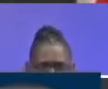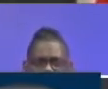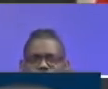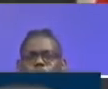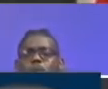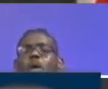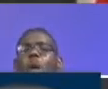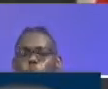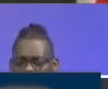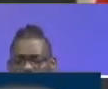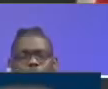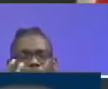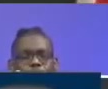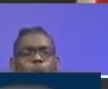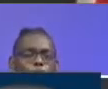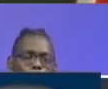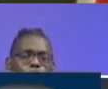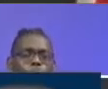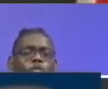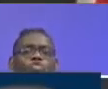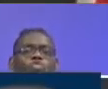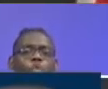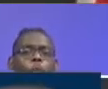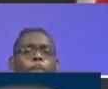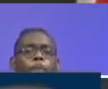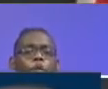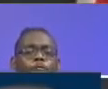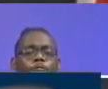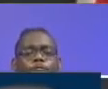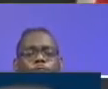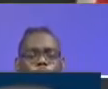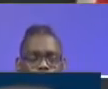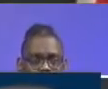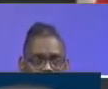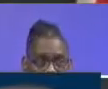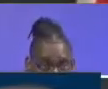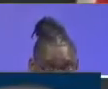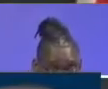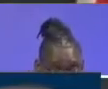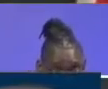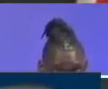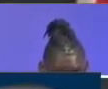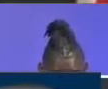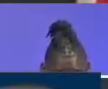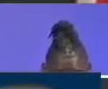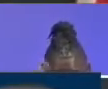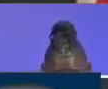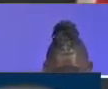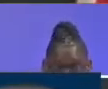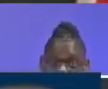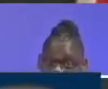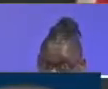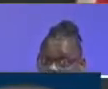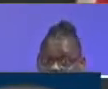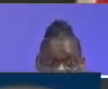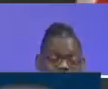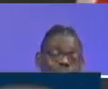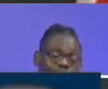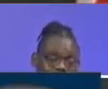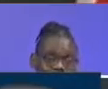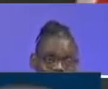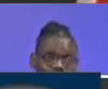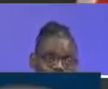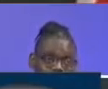you will not be in the best position. And I tell the population that I have not come